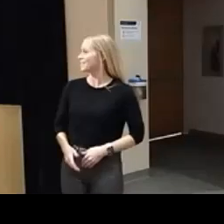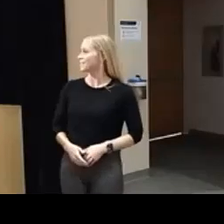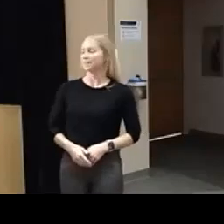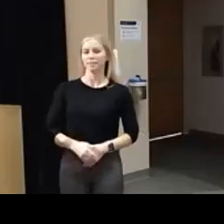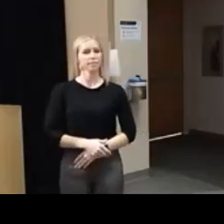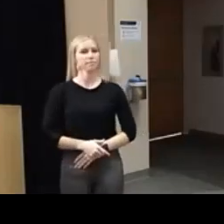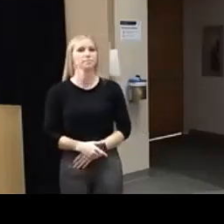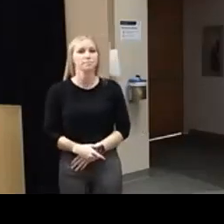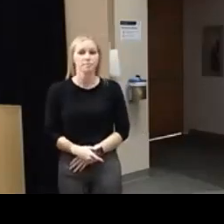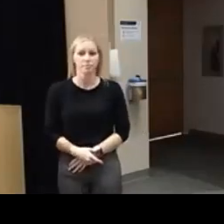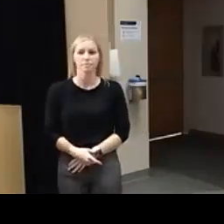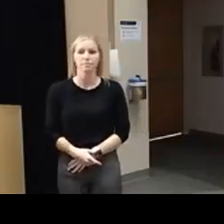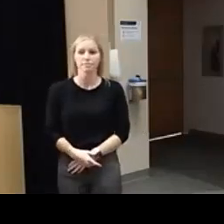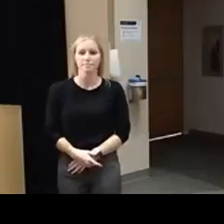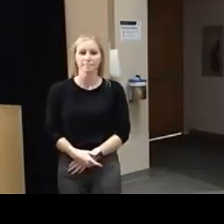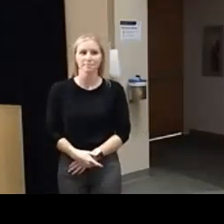Okay.